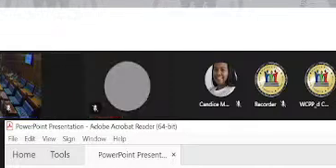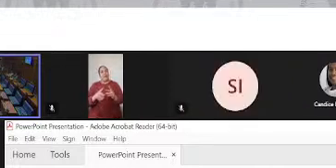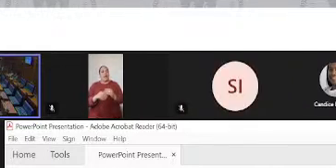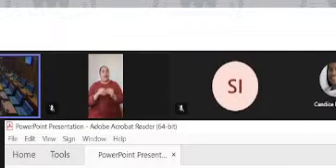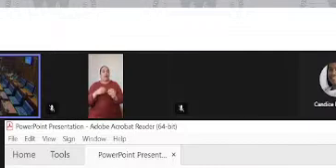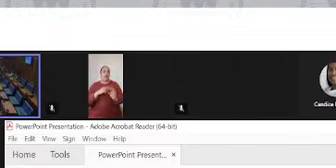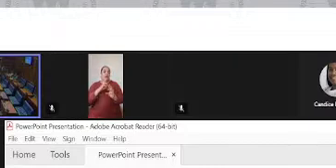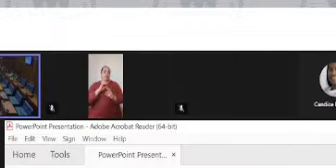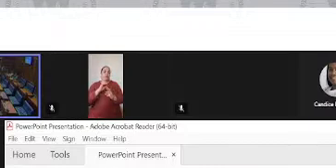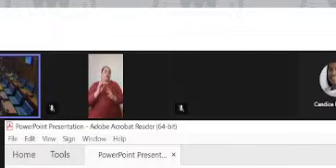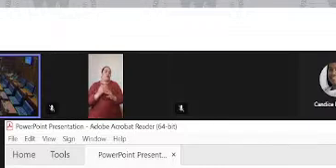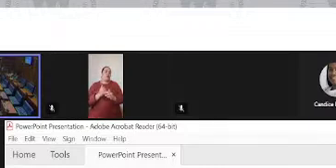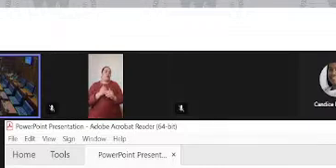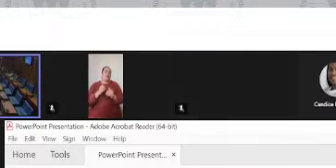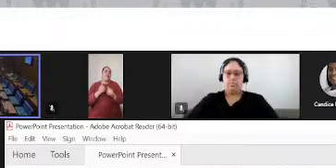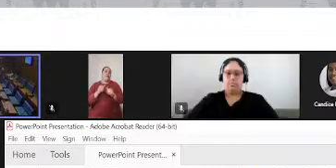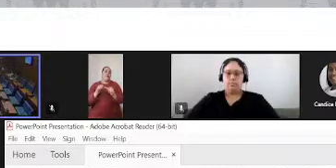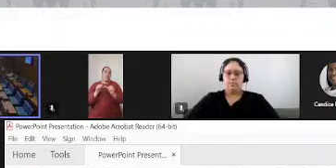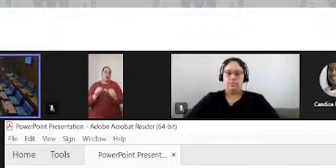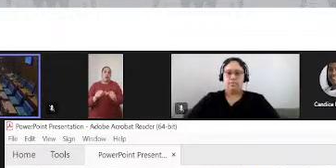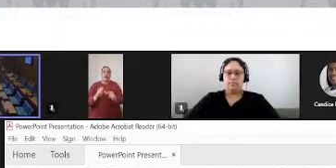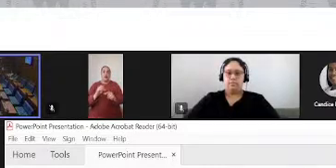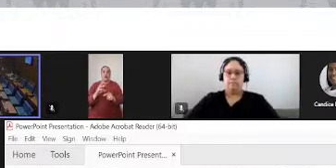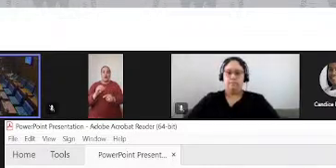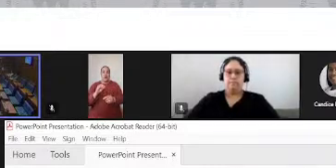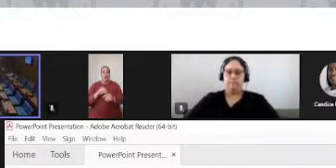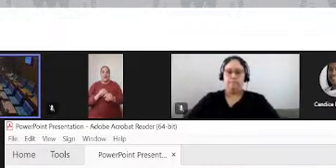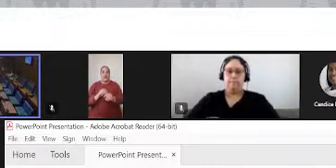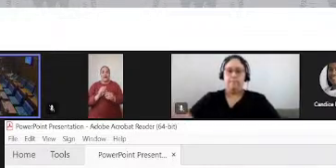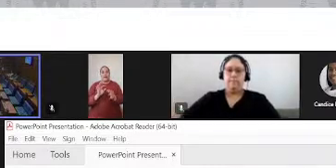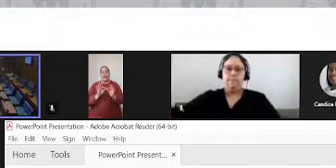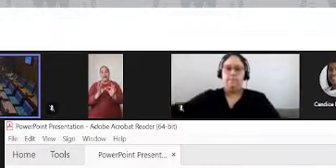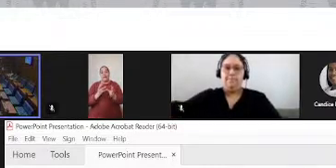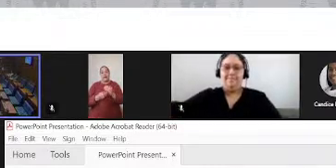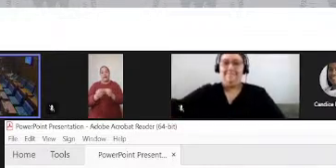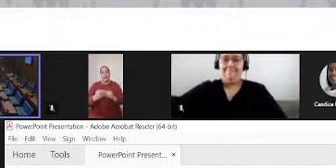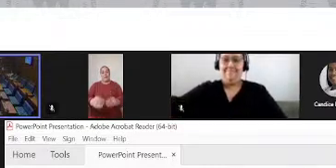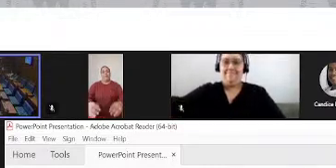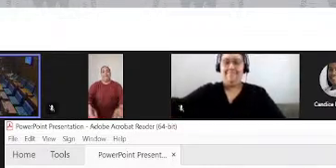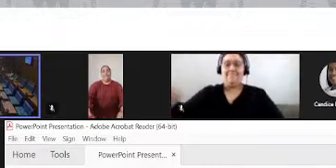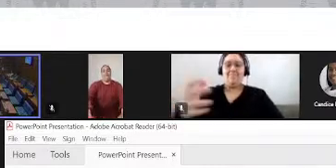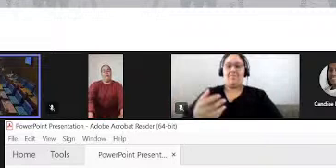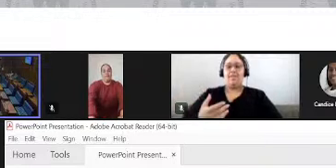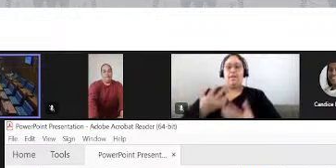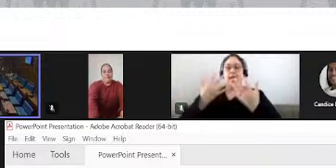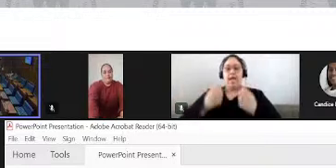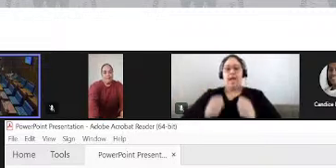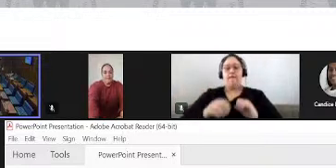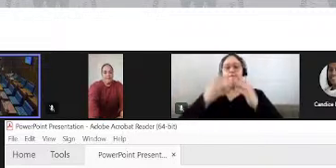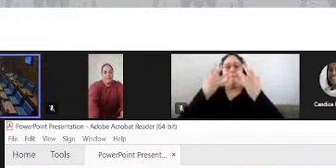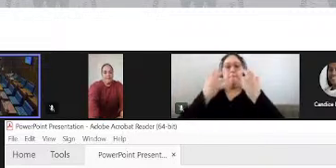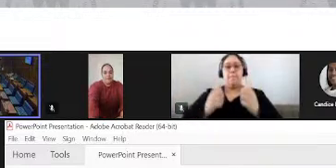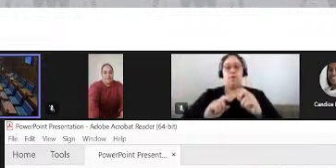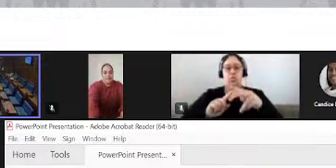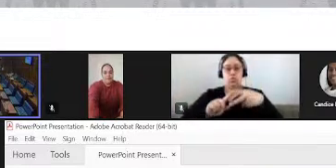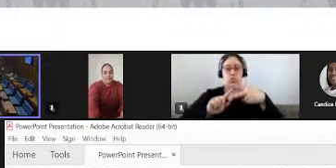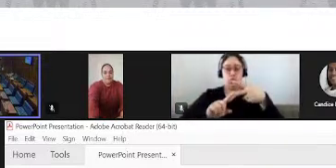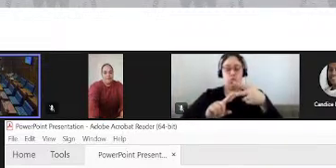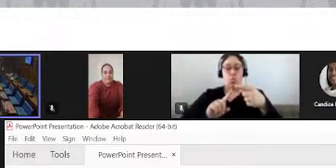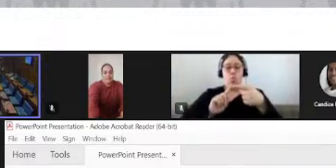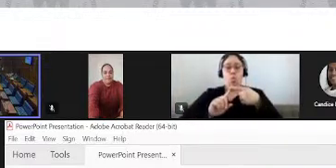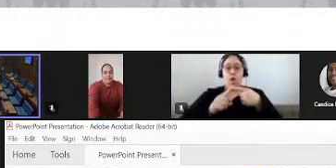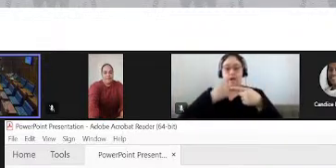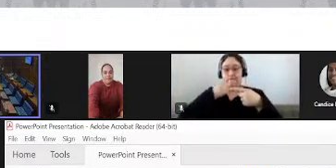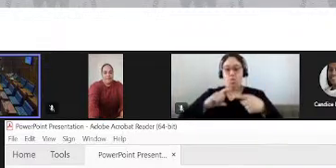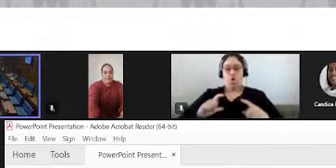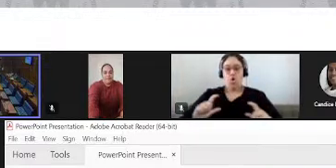following. So in the sub-program specifically, we have two budgets. The one budget is for